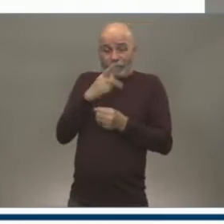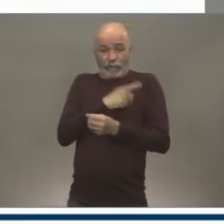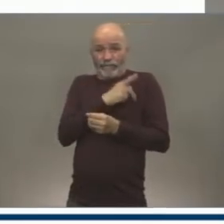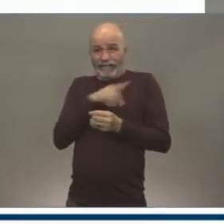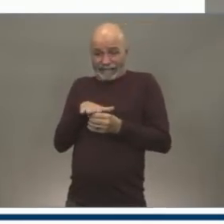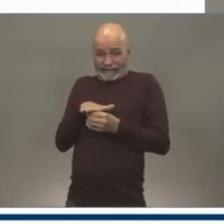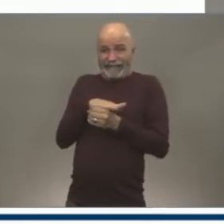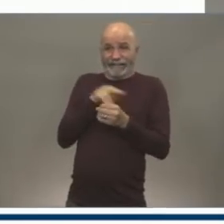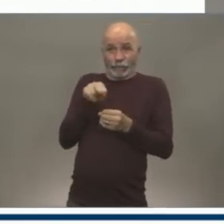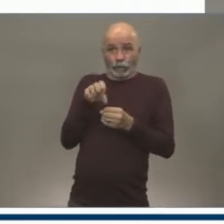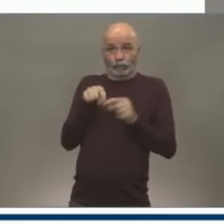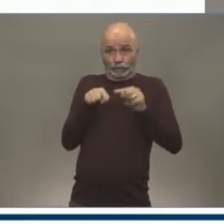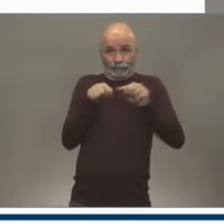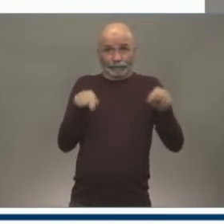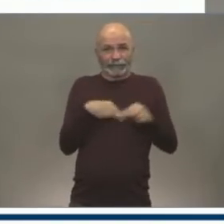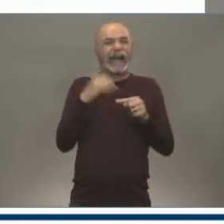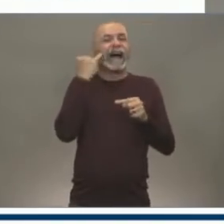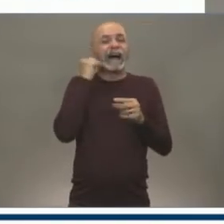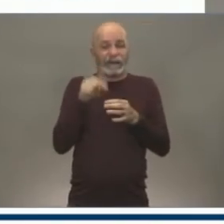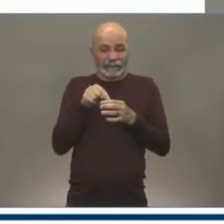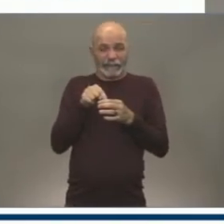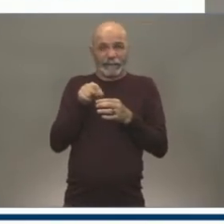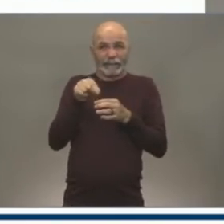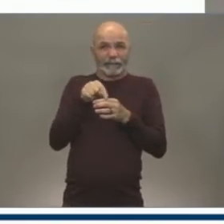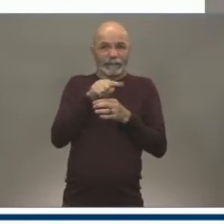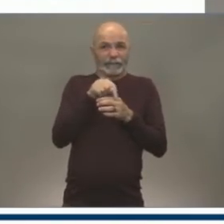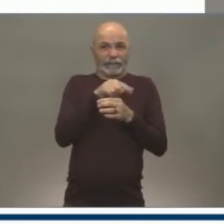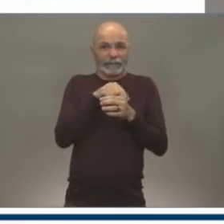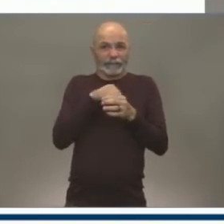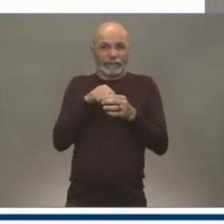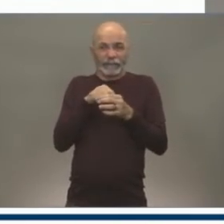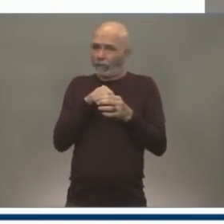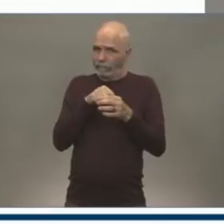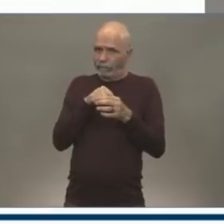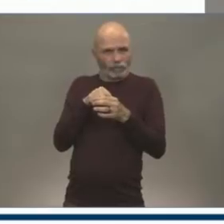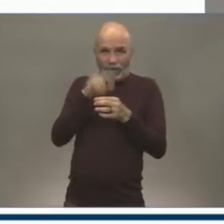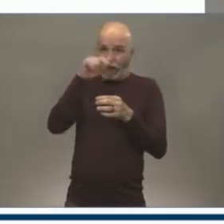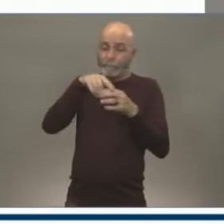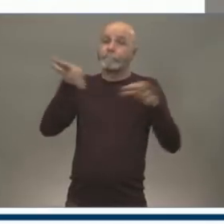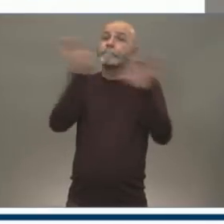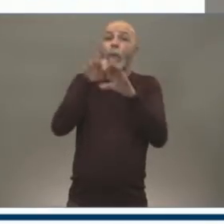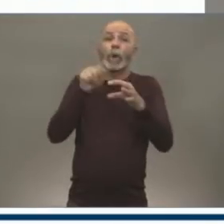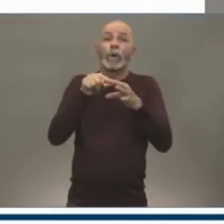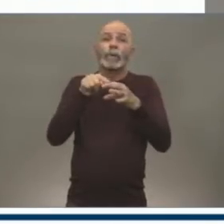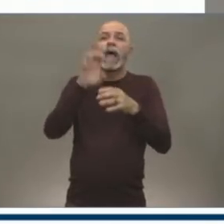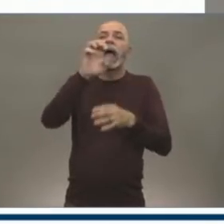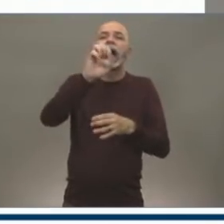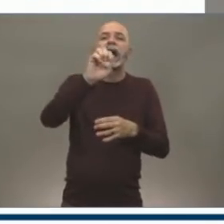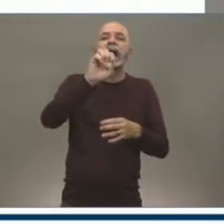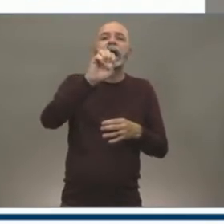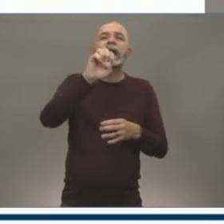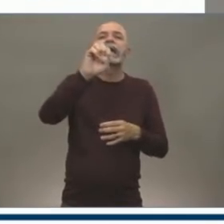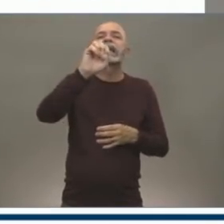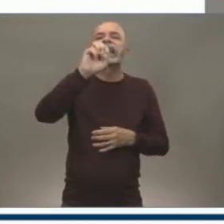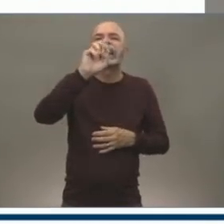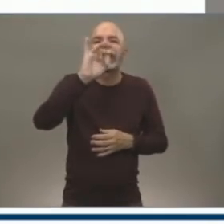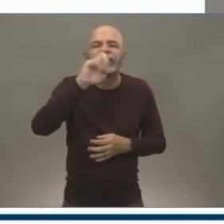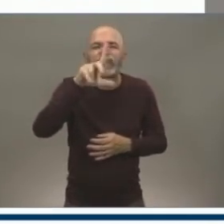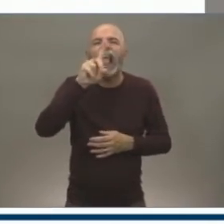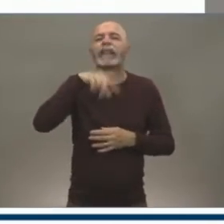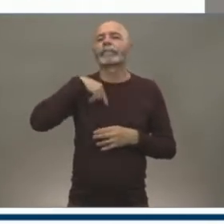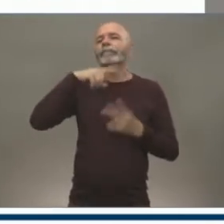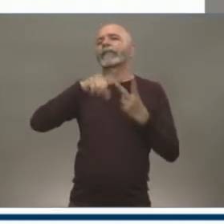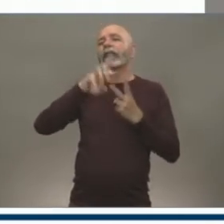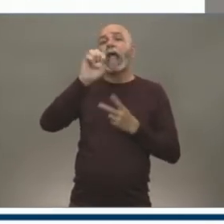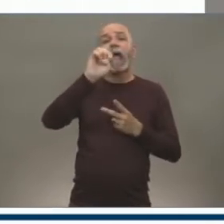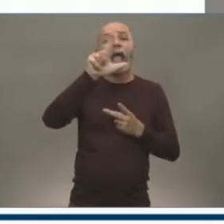of Metro, HRM, and the Enfield, Elmsdale, and Mount Uniacke. It's critically